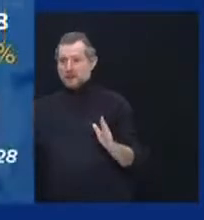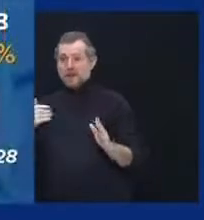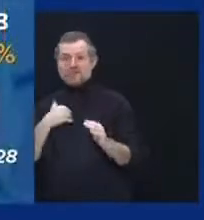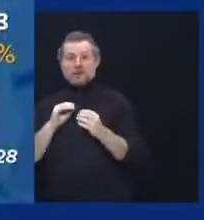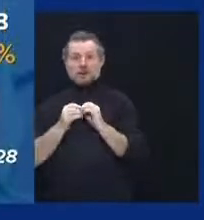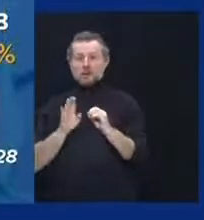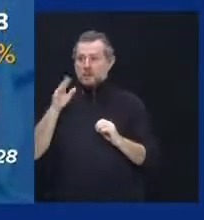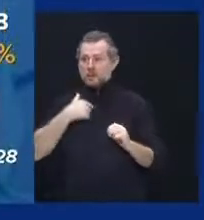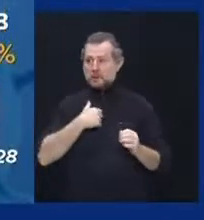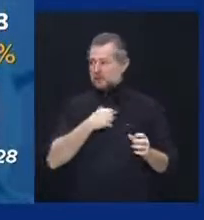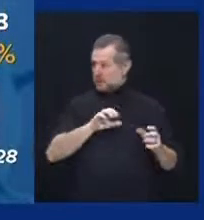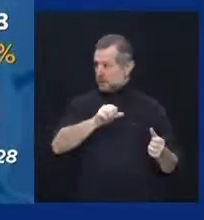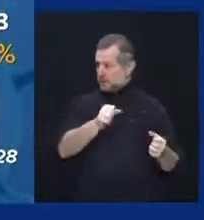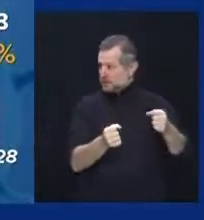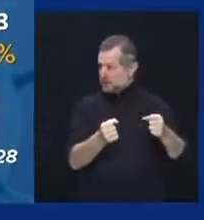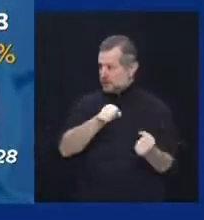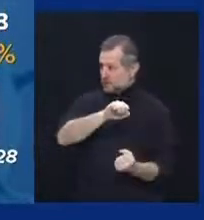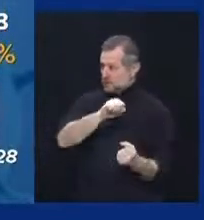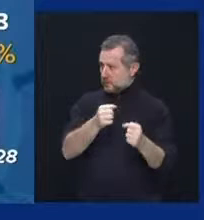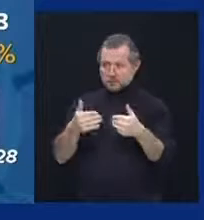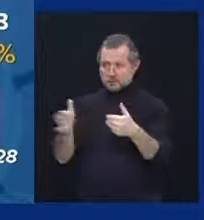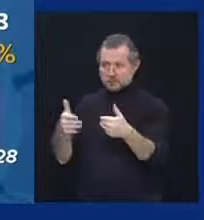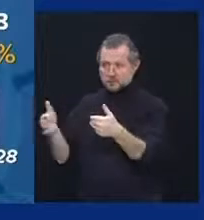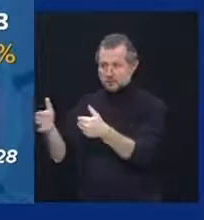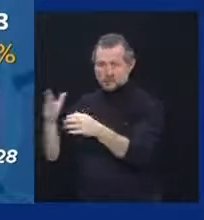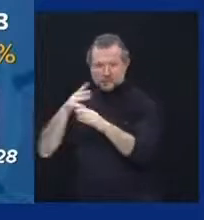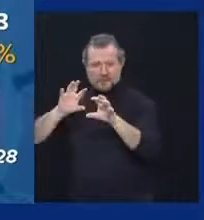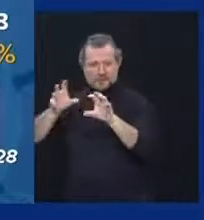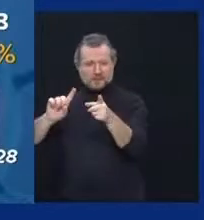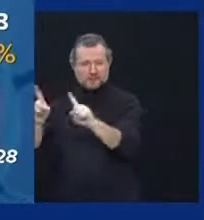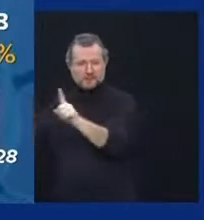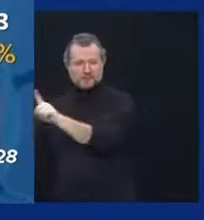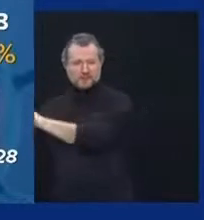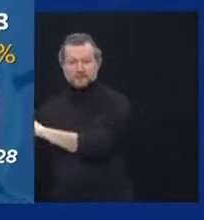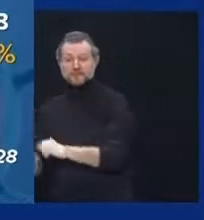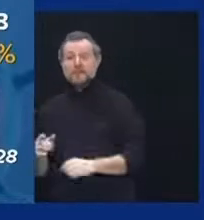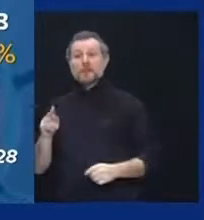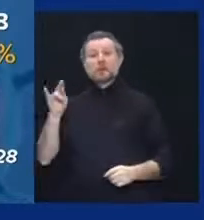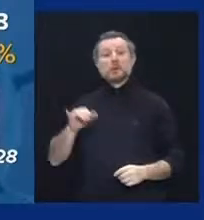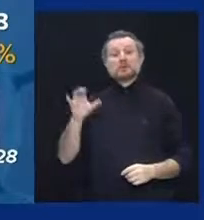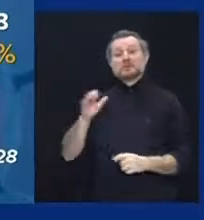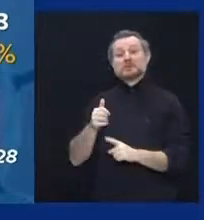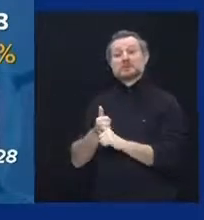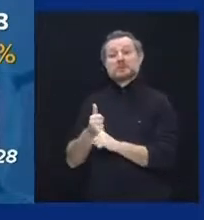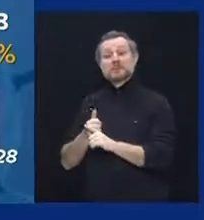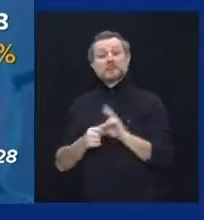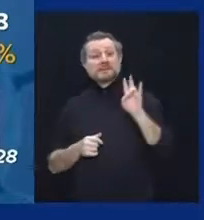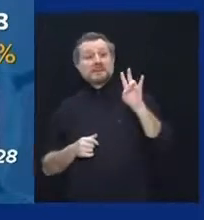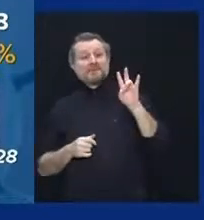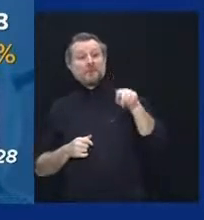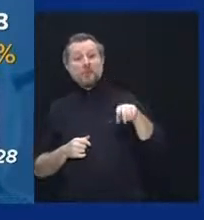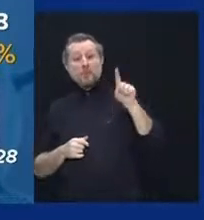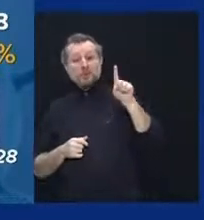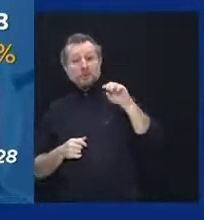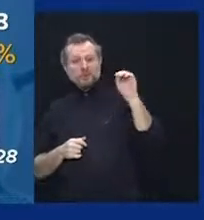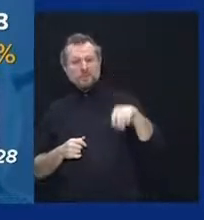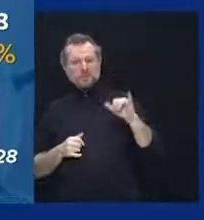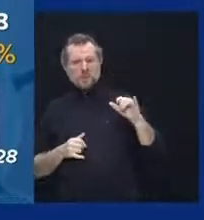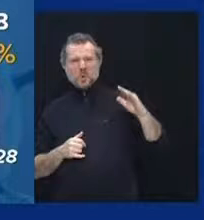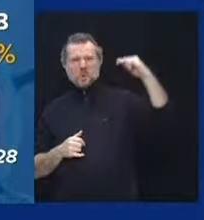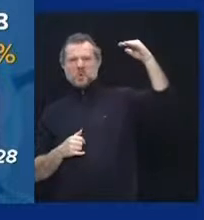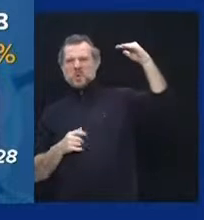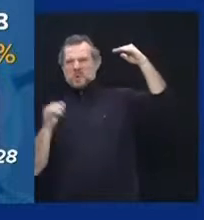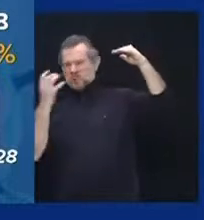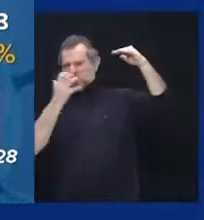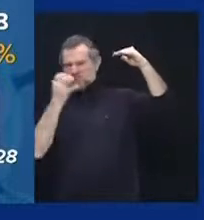economic valve as follows. New York City, we went from 7.1 in January. That was our high point in New